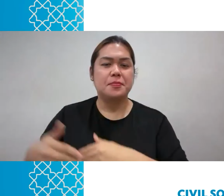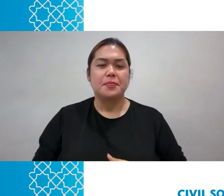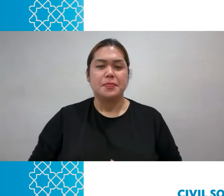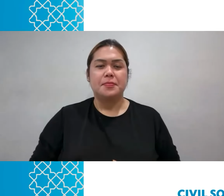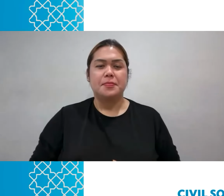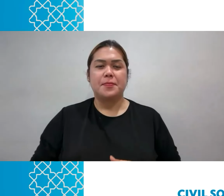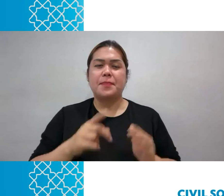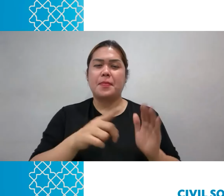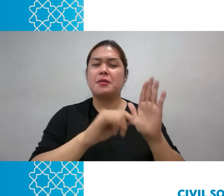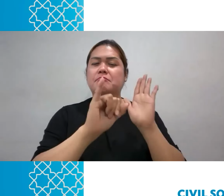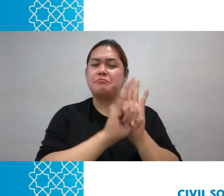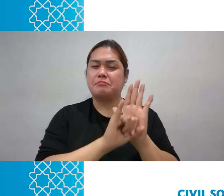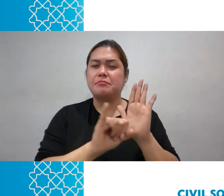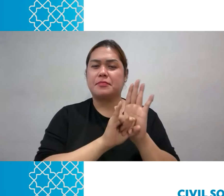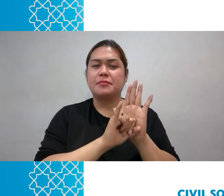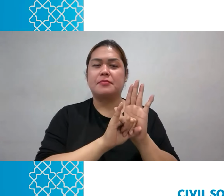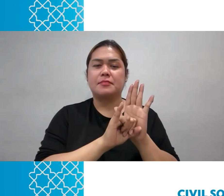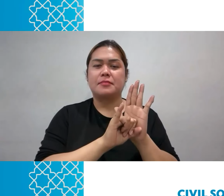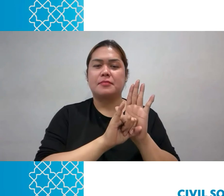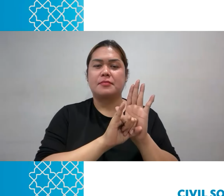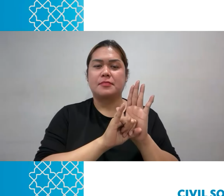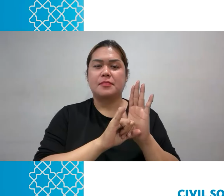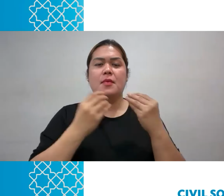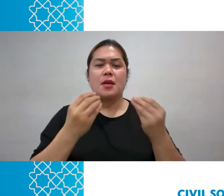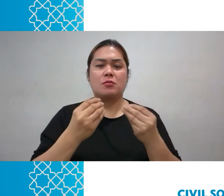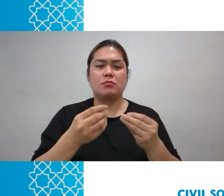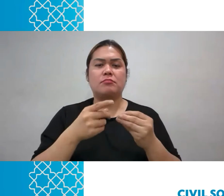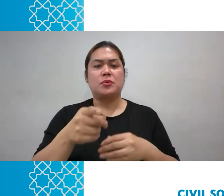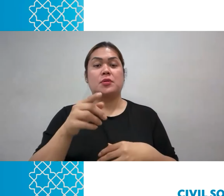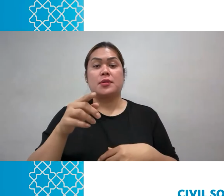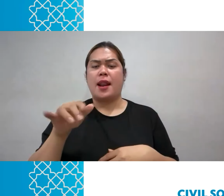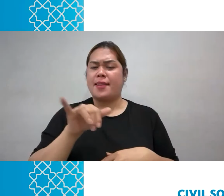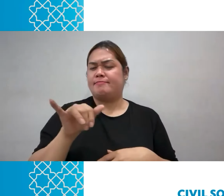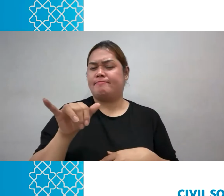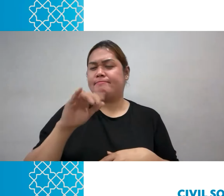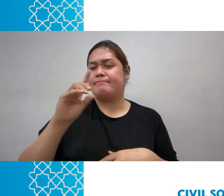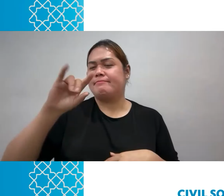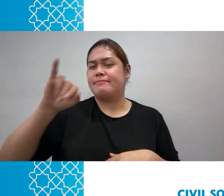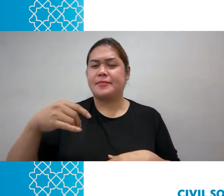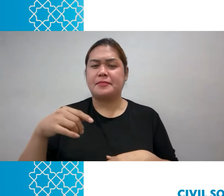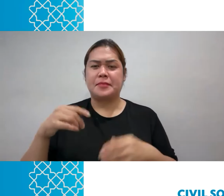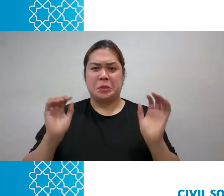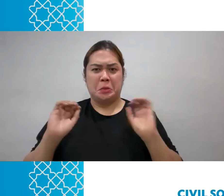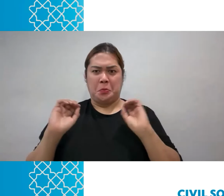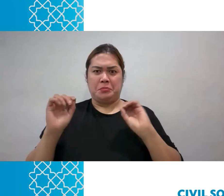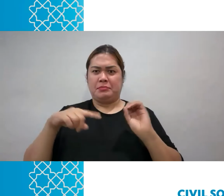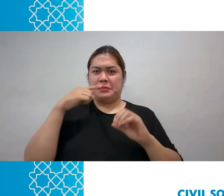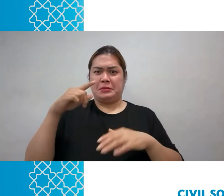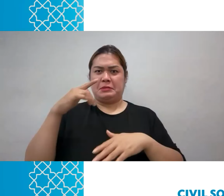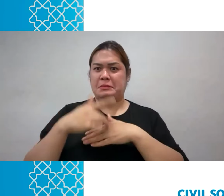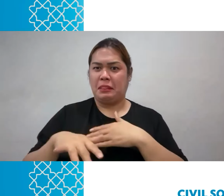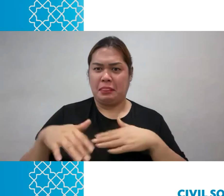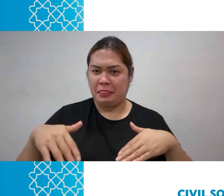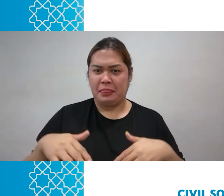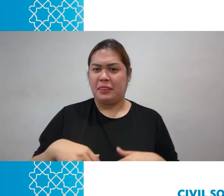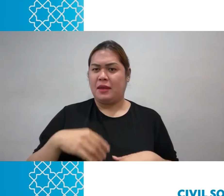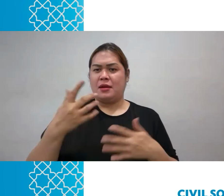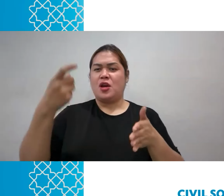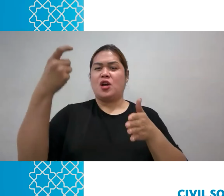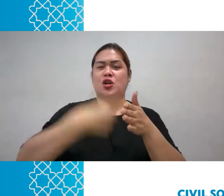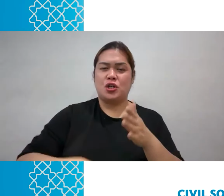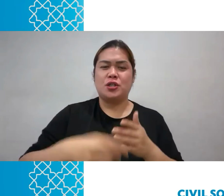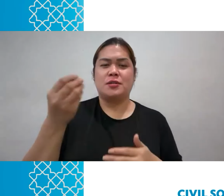identification phase, because like DJ Hide said earlier, it costs money to fix the home, so it's better that